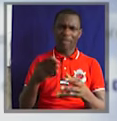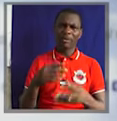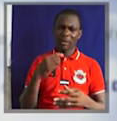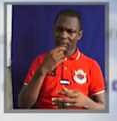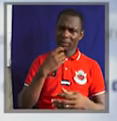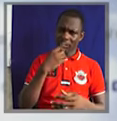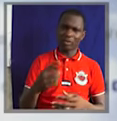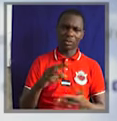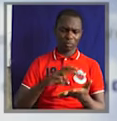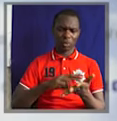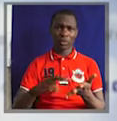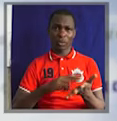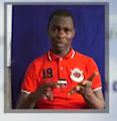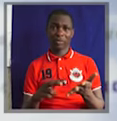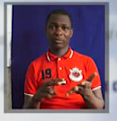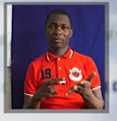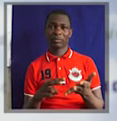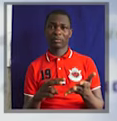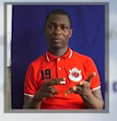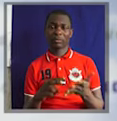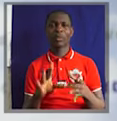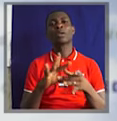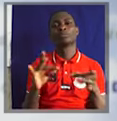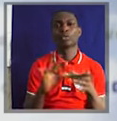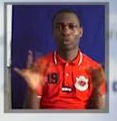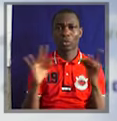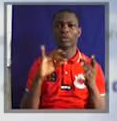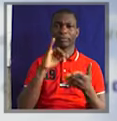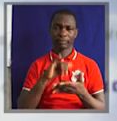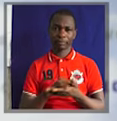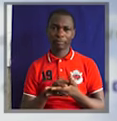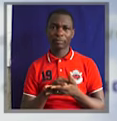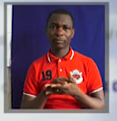sɛ ebia woredie asɛbo a na ɛwɔ hɔ no ɛne sɛ